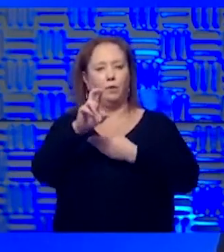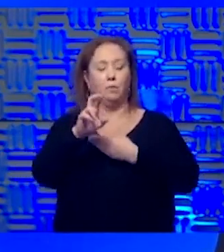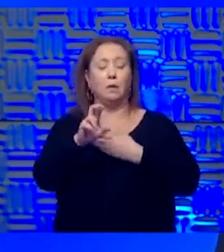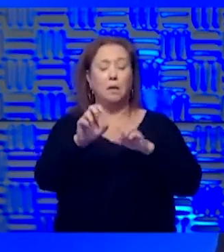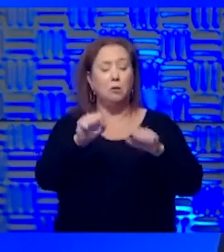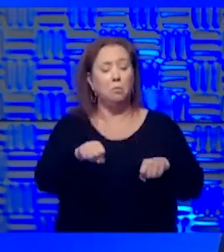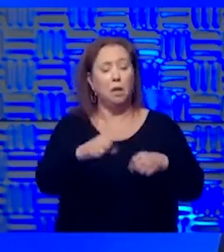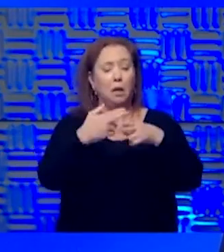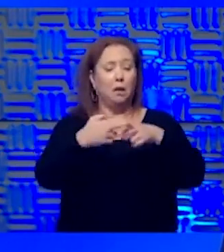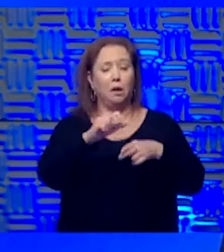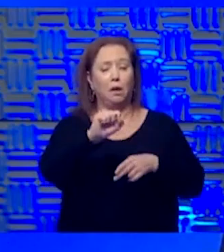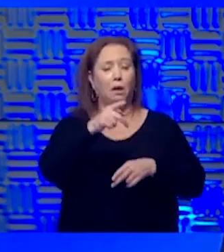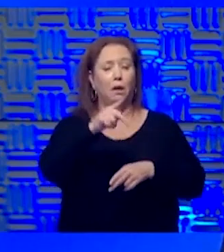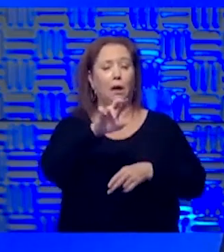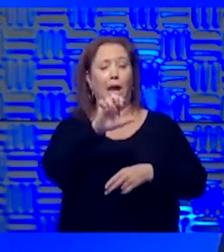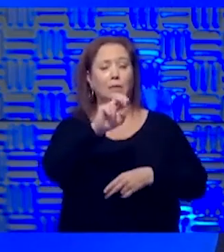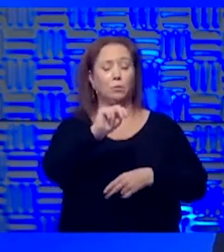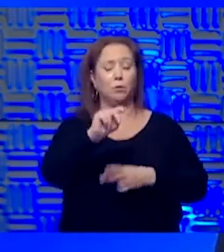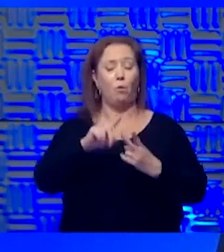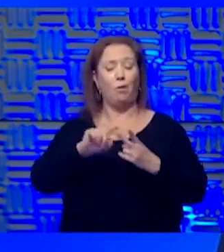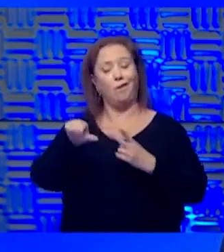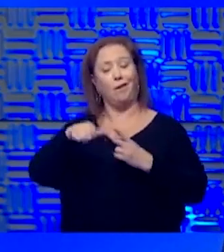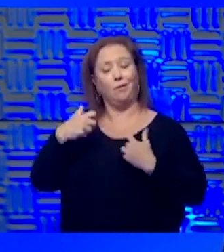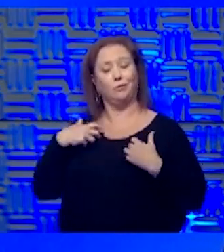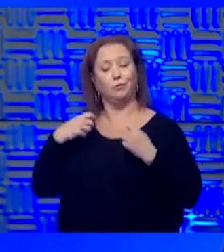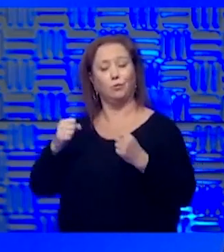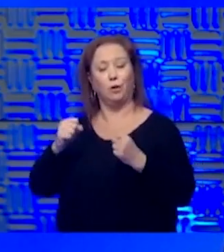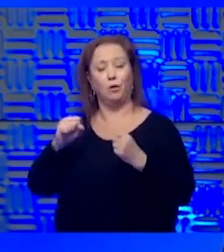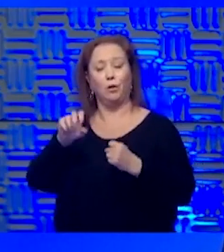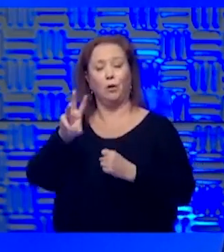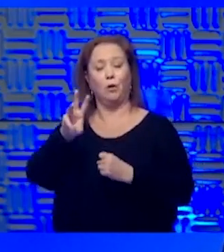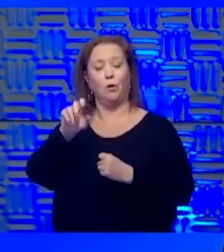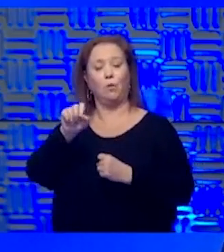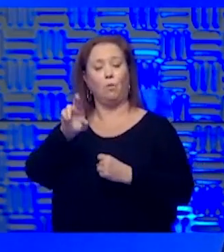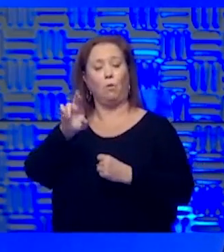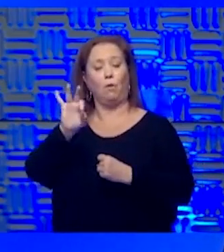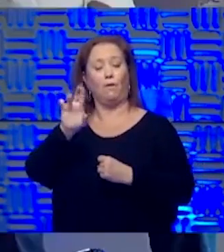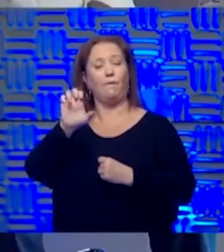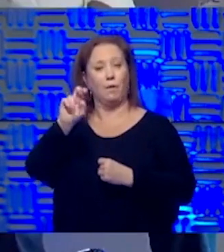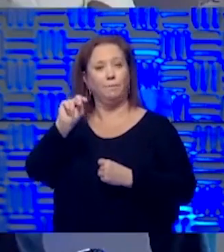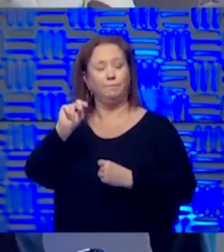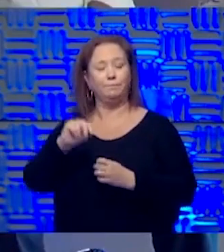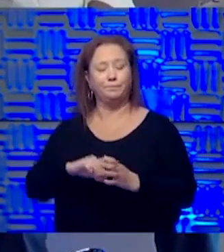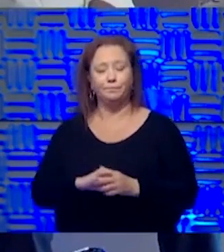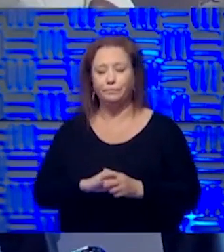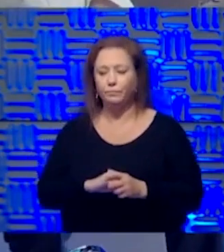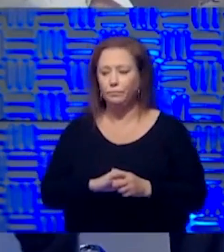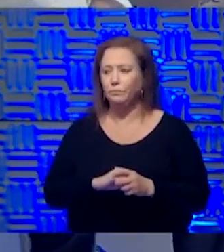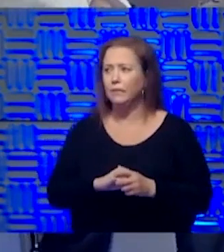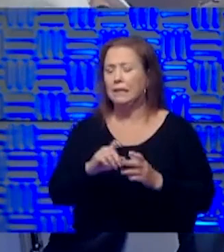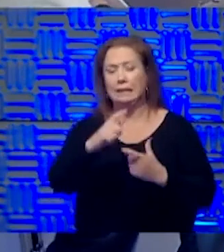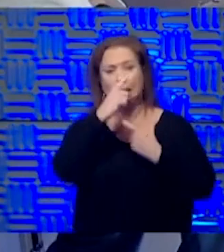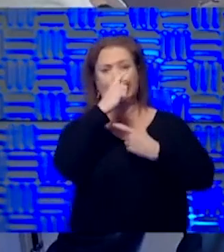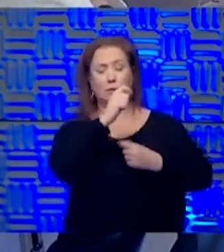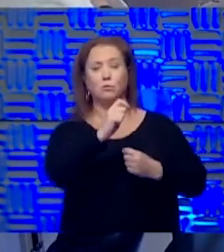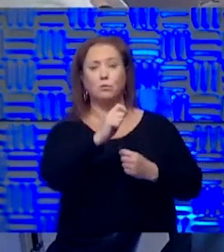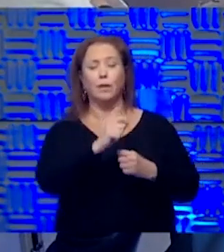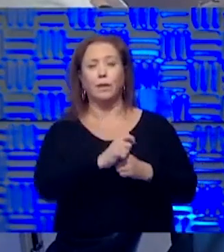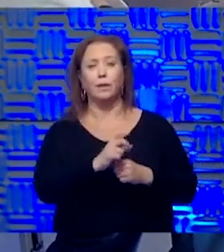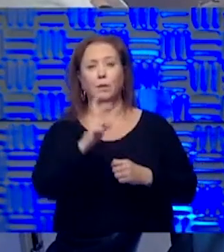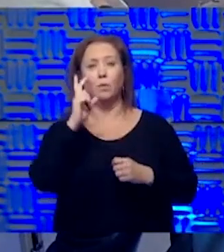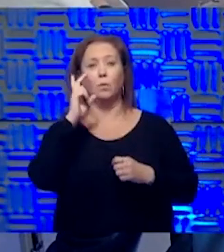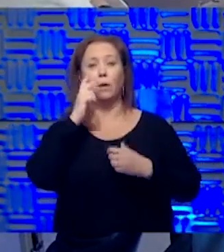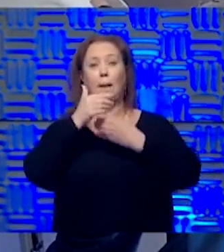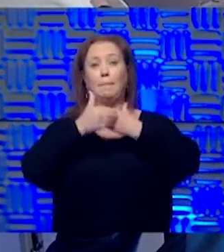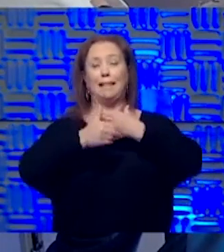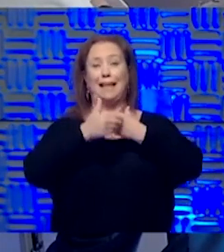aspirin versus, you know, the stronger blood thinners like warfarin and the newer agents. So, you know, it's interesting because what we know the blood